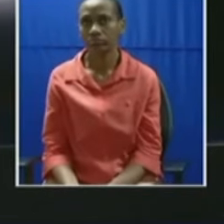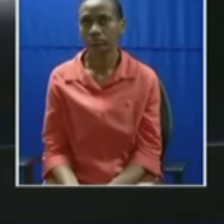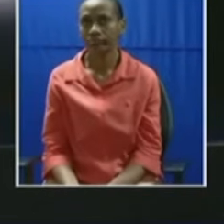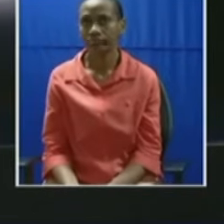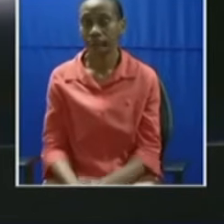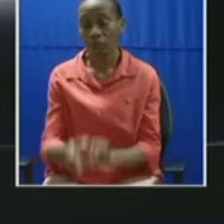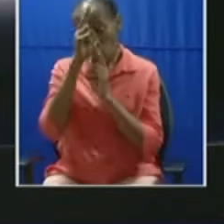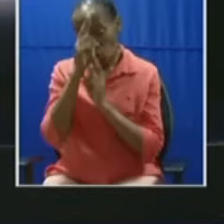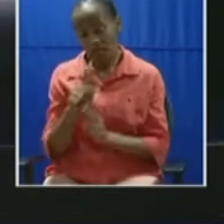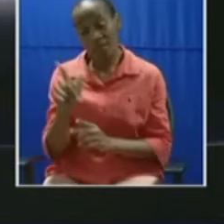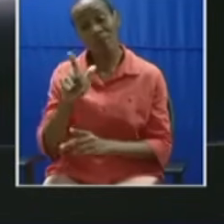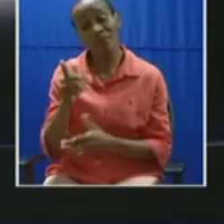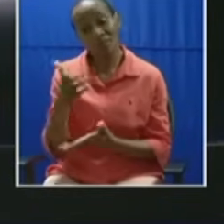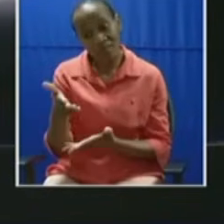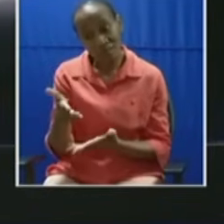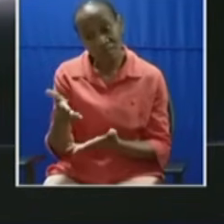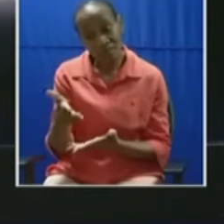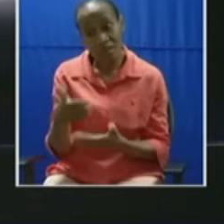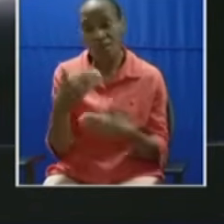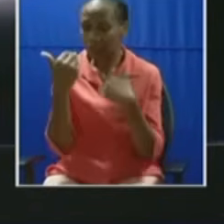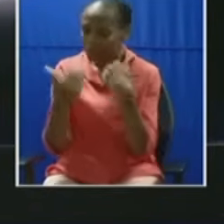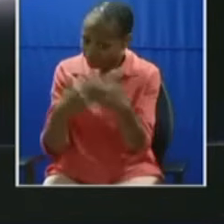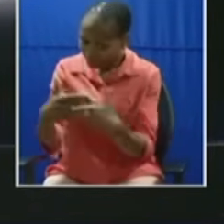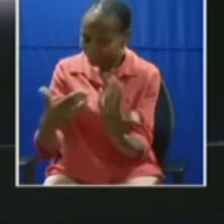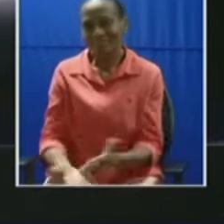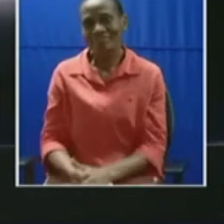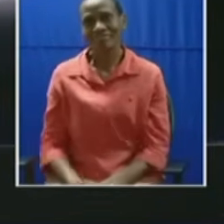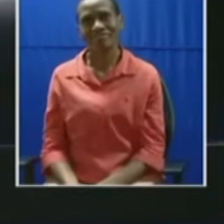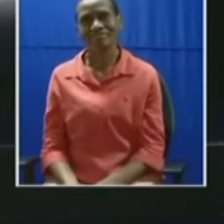Honourable Lekota, you can then continue with your speech.